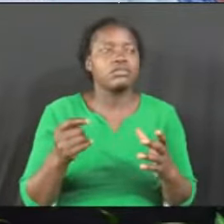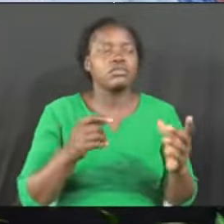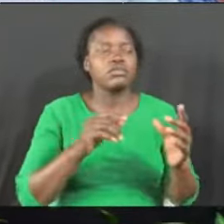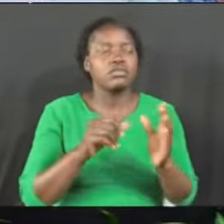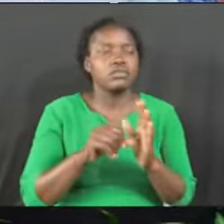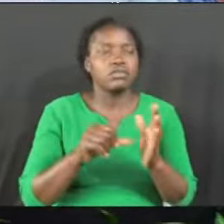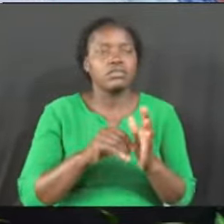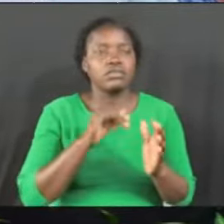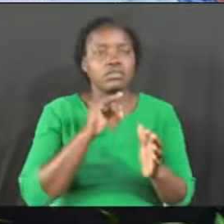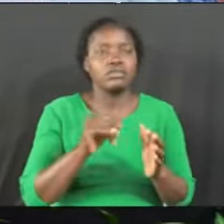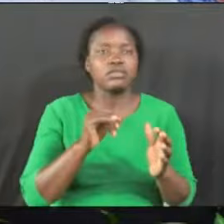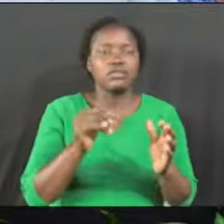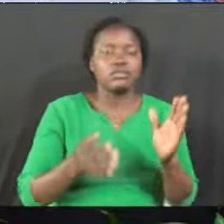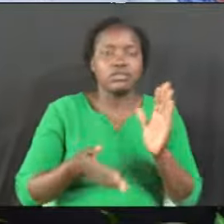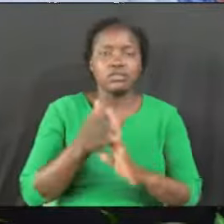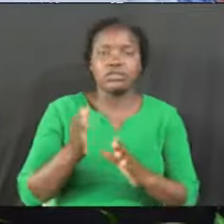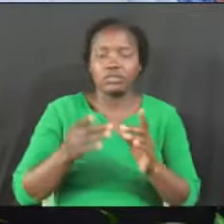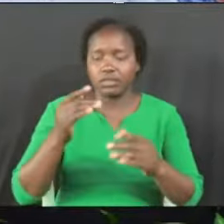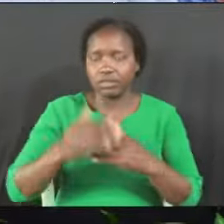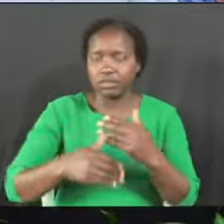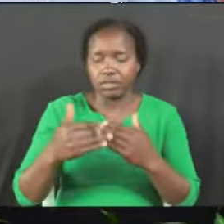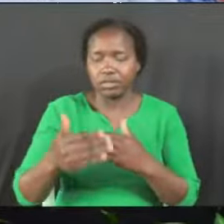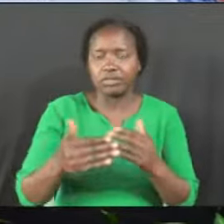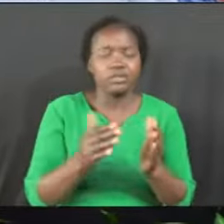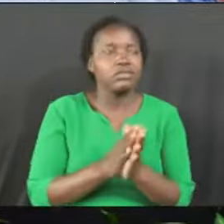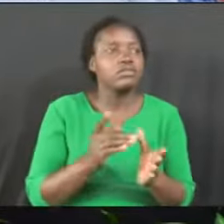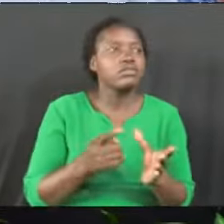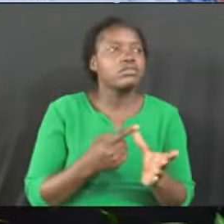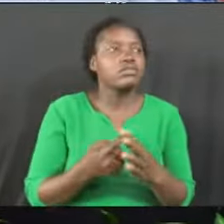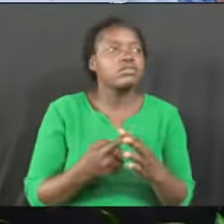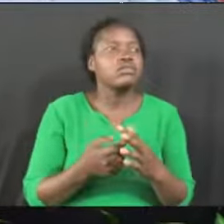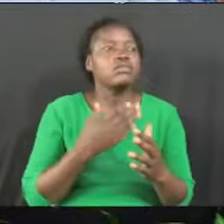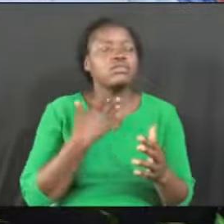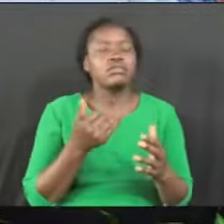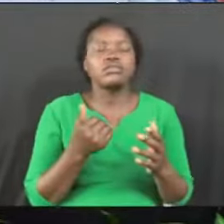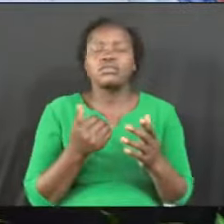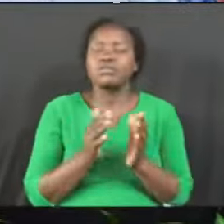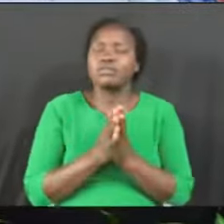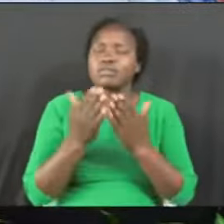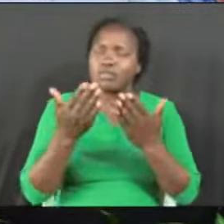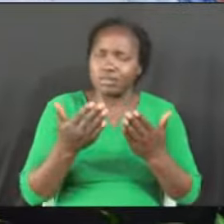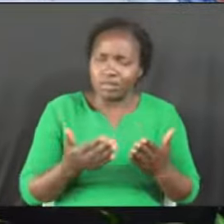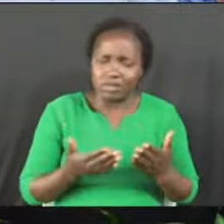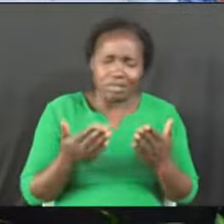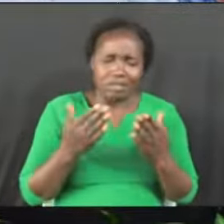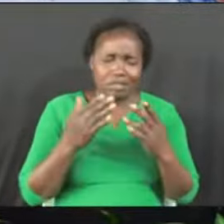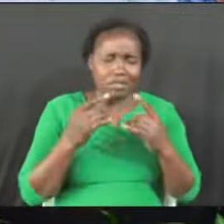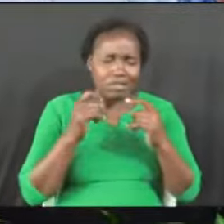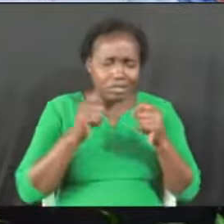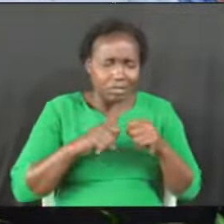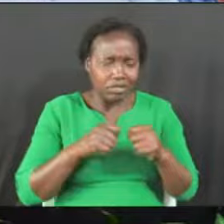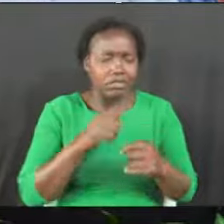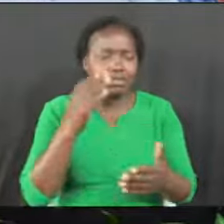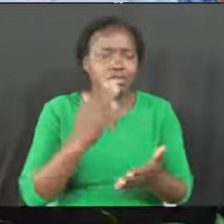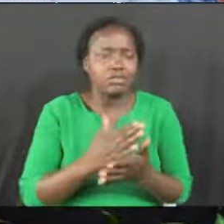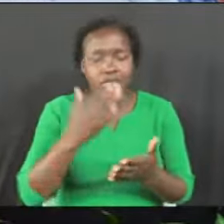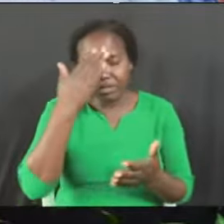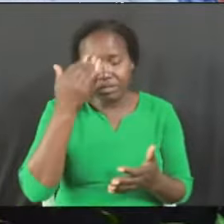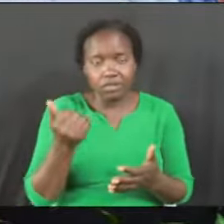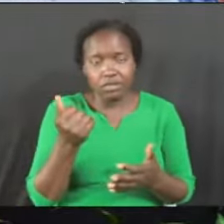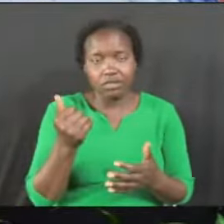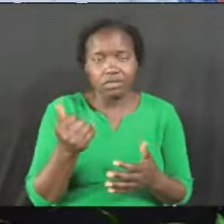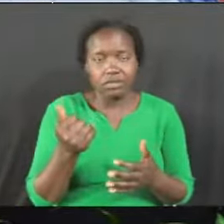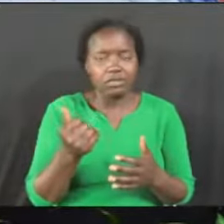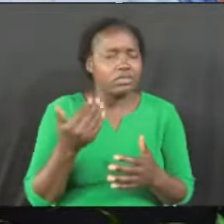they want to remedy the quarrel. They want to bring this quarrel to an end because they do